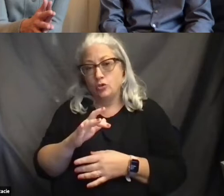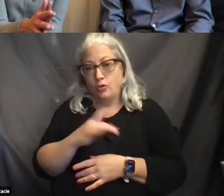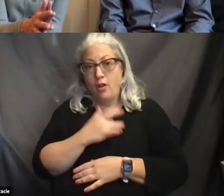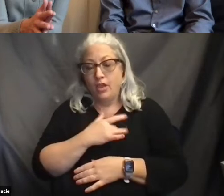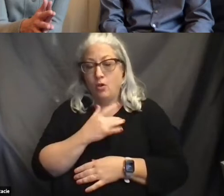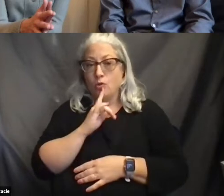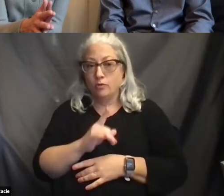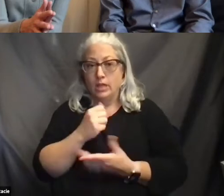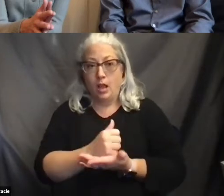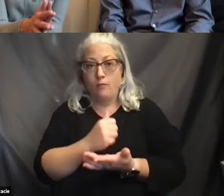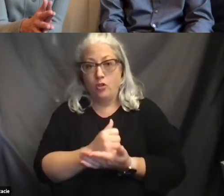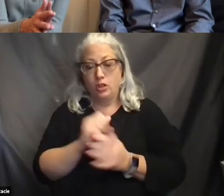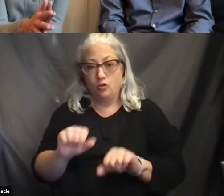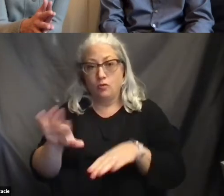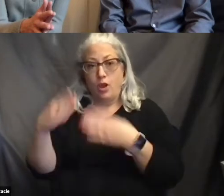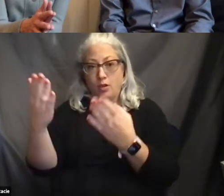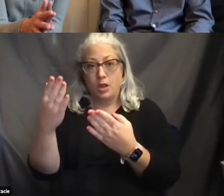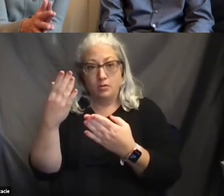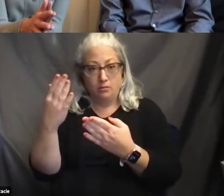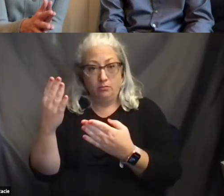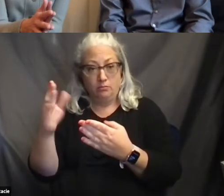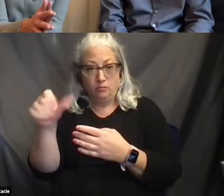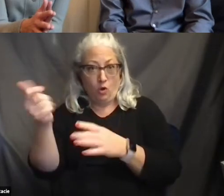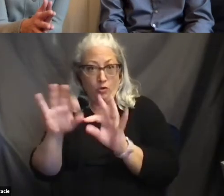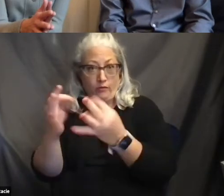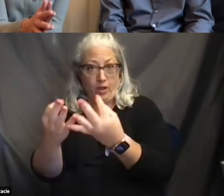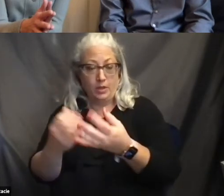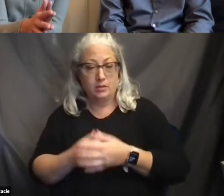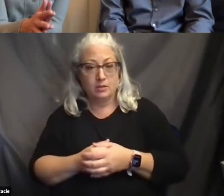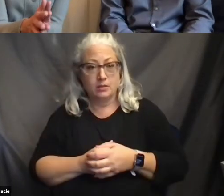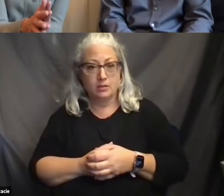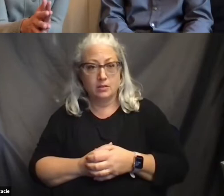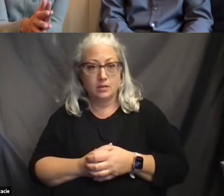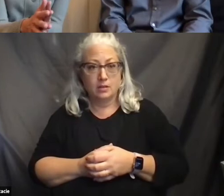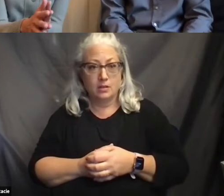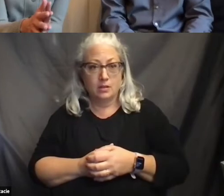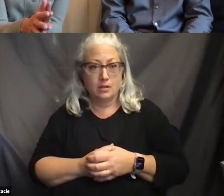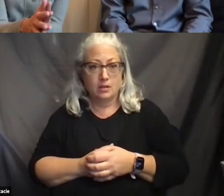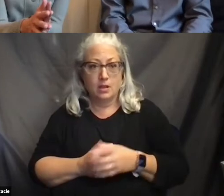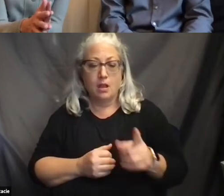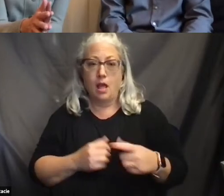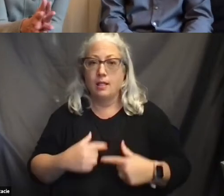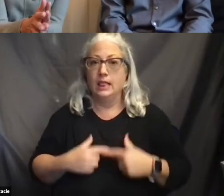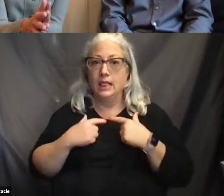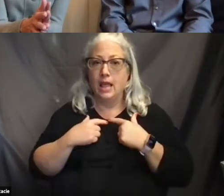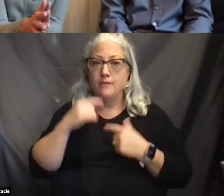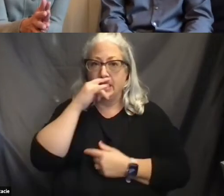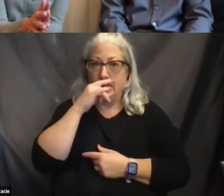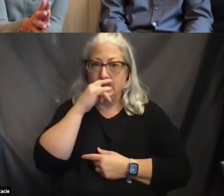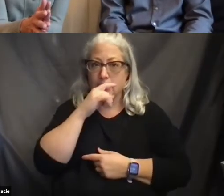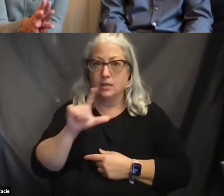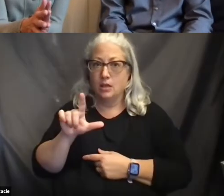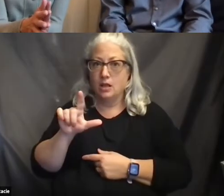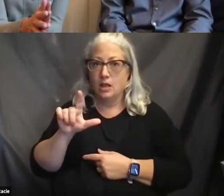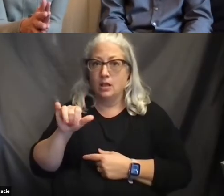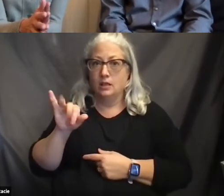recommend to other families of young children? The life kits are amazing. Especially,